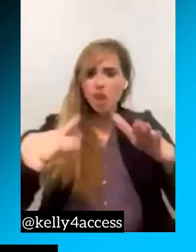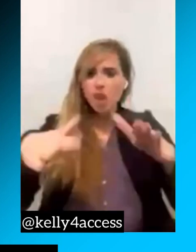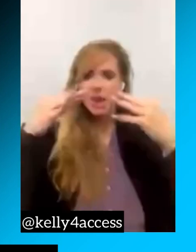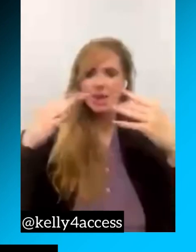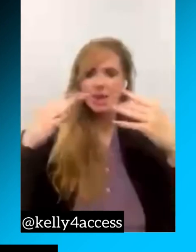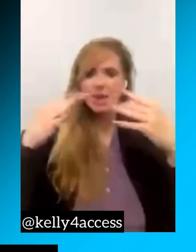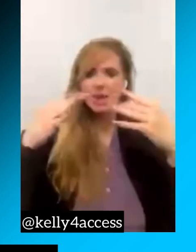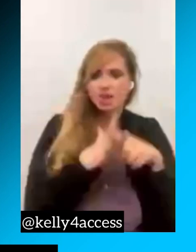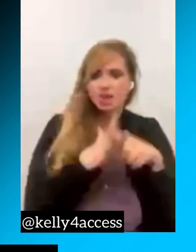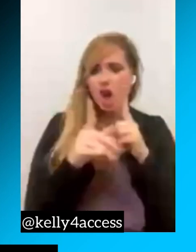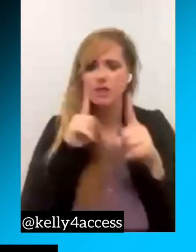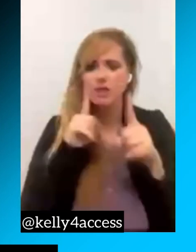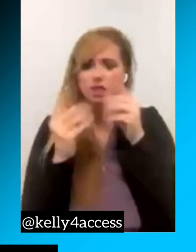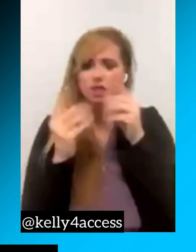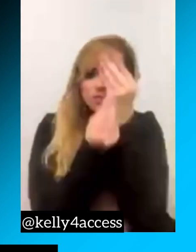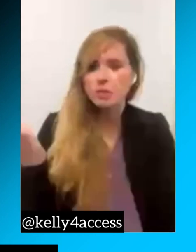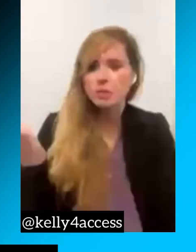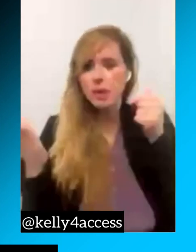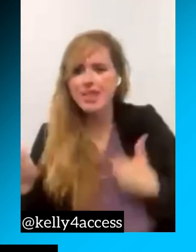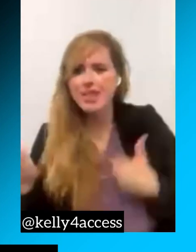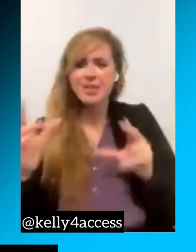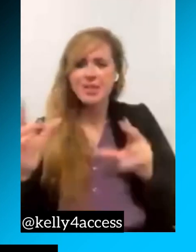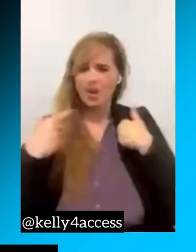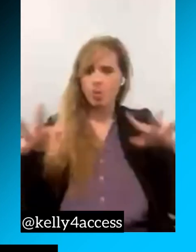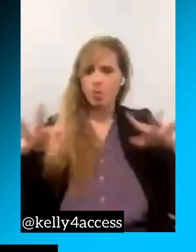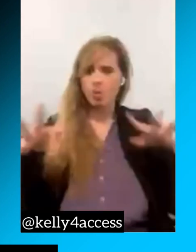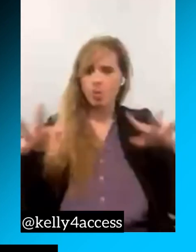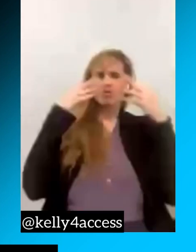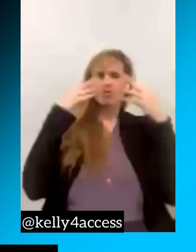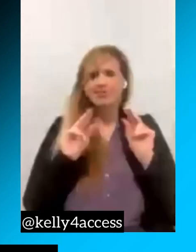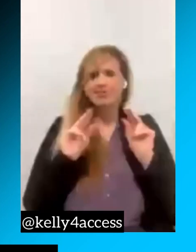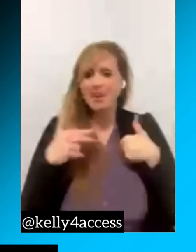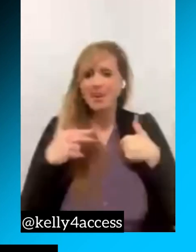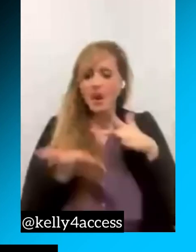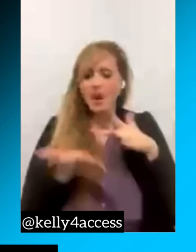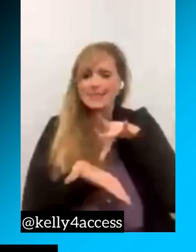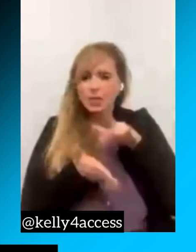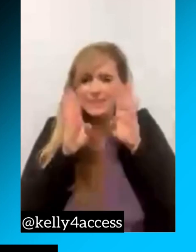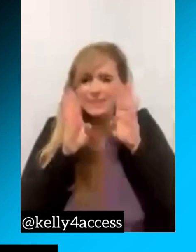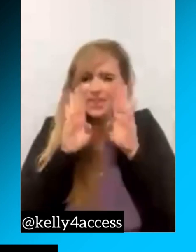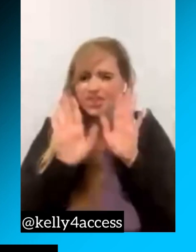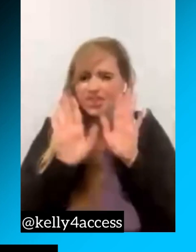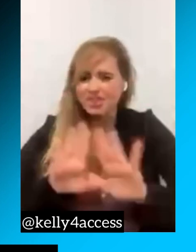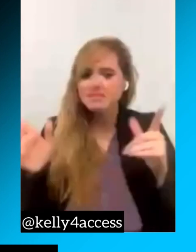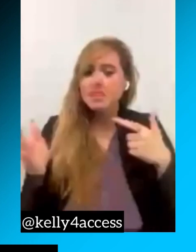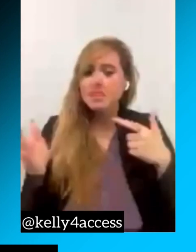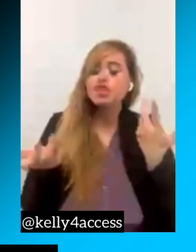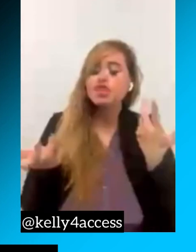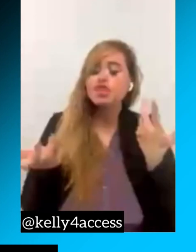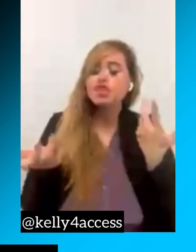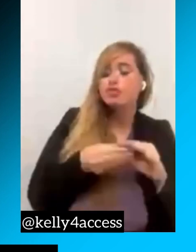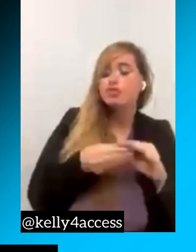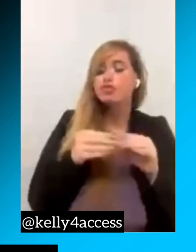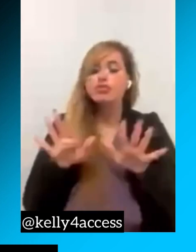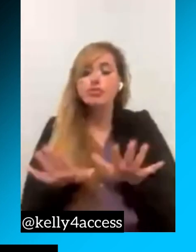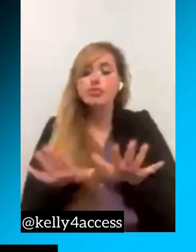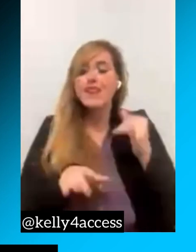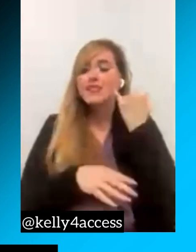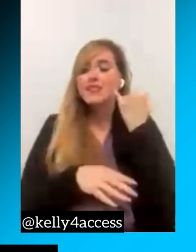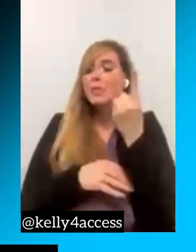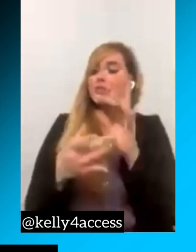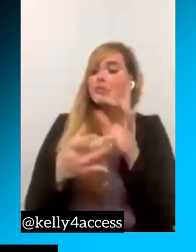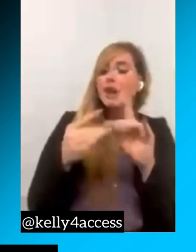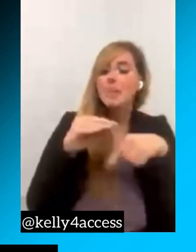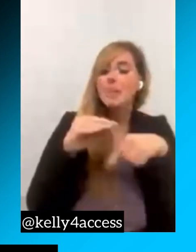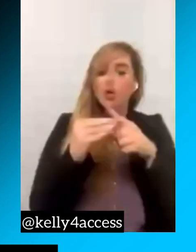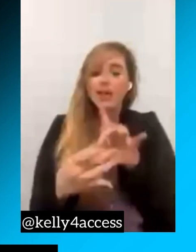I'm kind of putting myself in the spotlight and be like the center of attention or anything. But when, for example, relationships come up, or